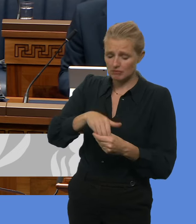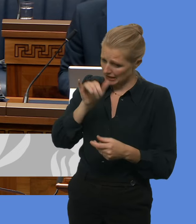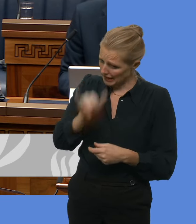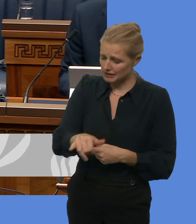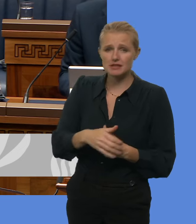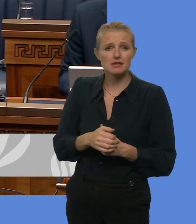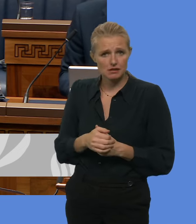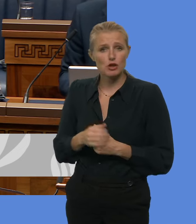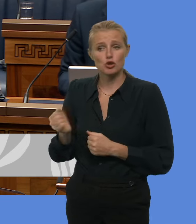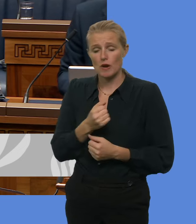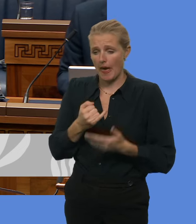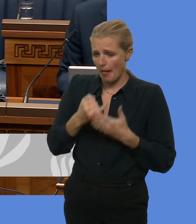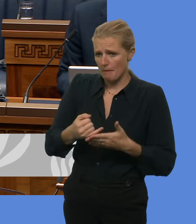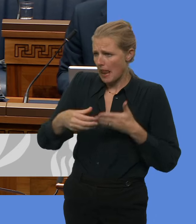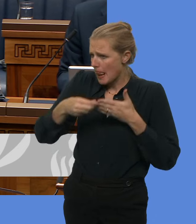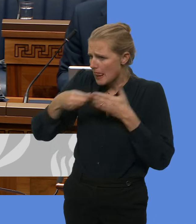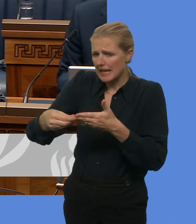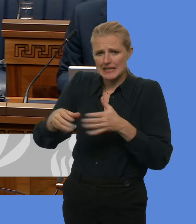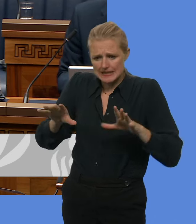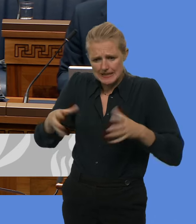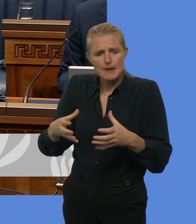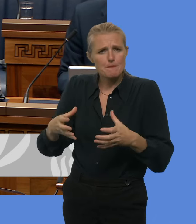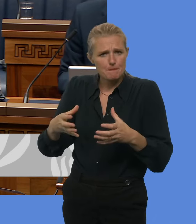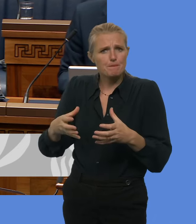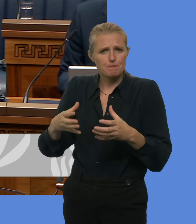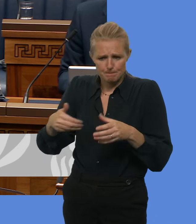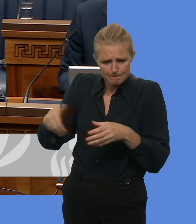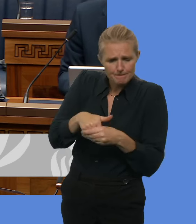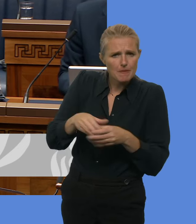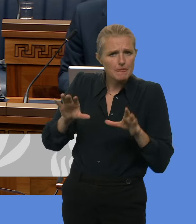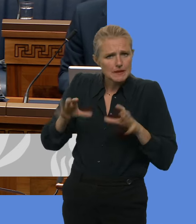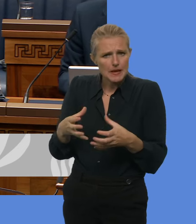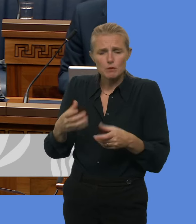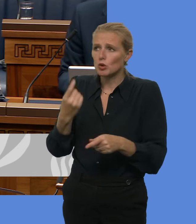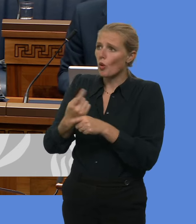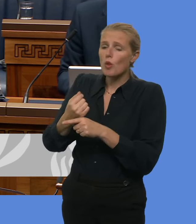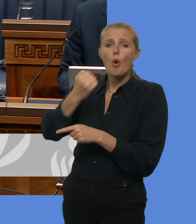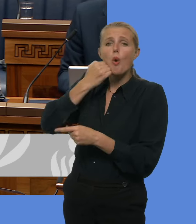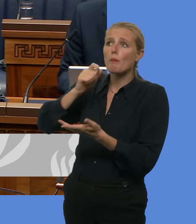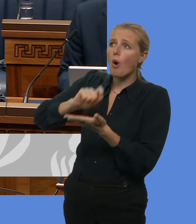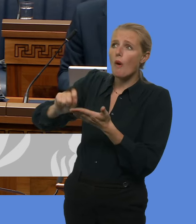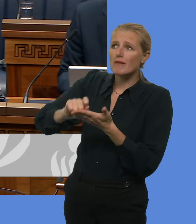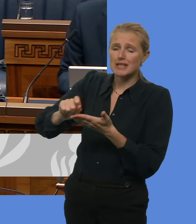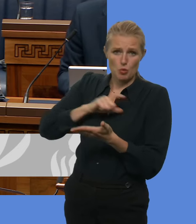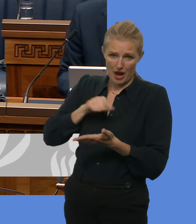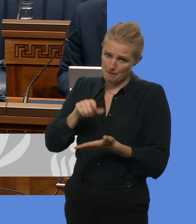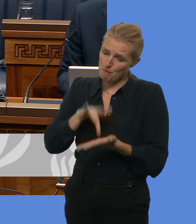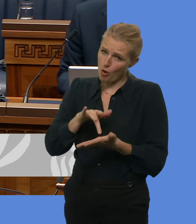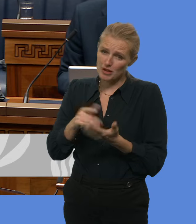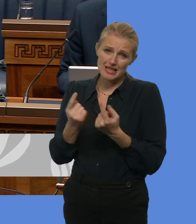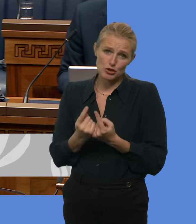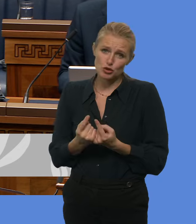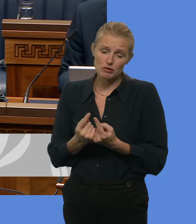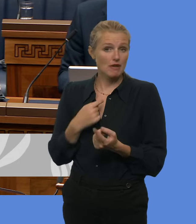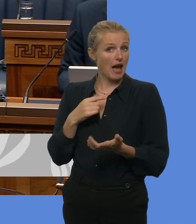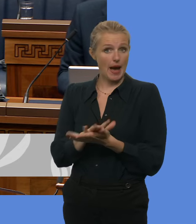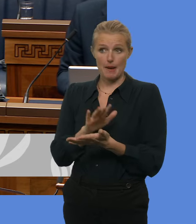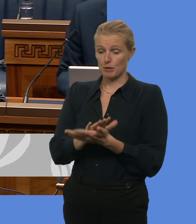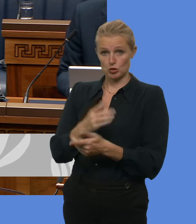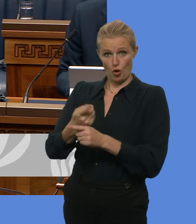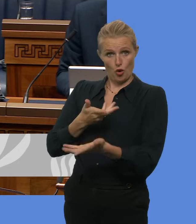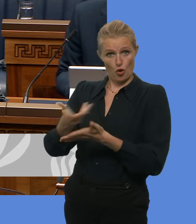helping in terms of leading that team and being part of that team to speak to the Home Office about this important issue. And certainly I am happy to engage with the